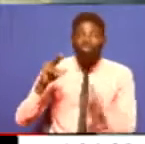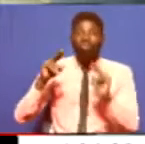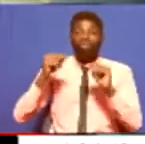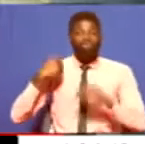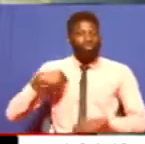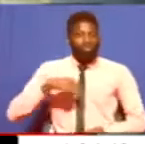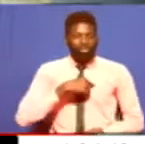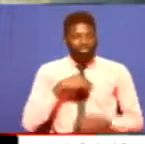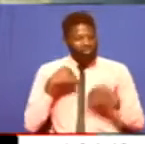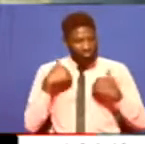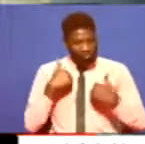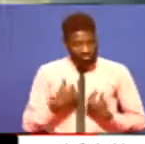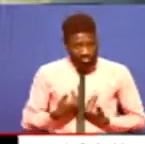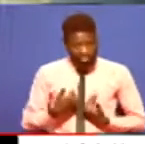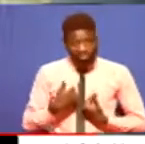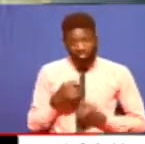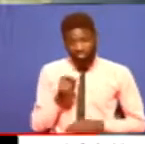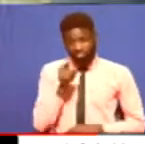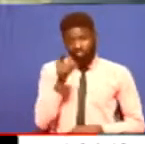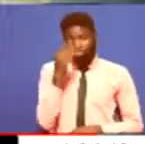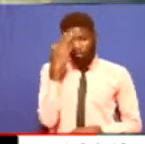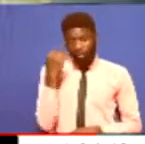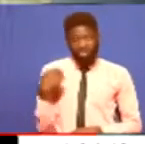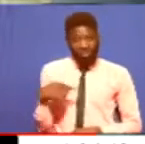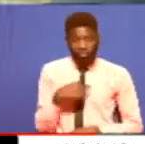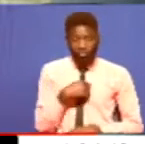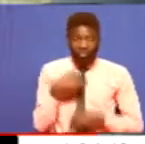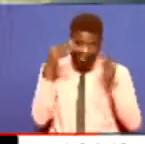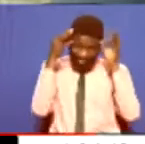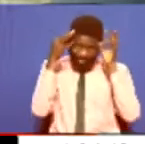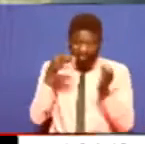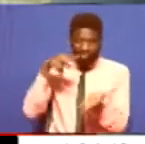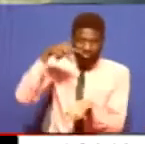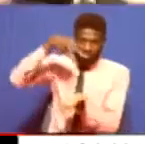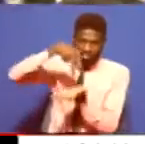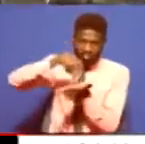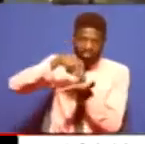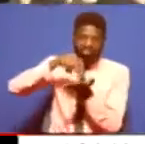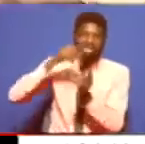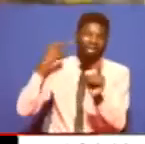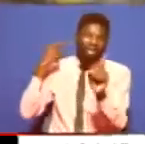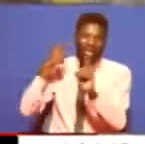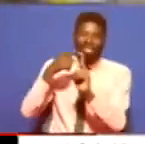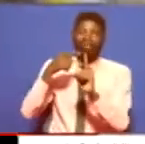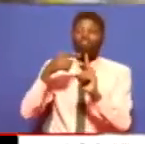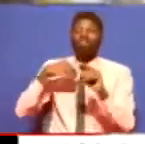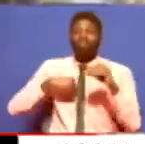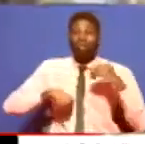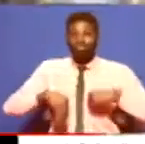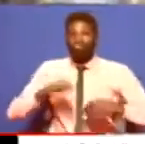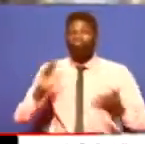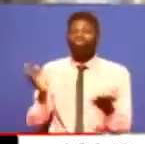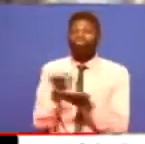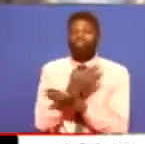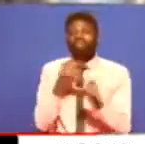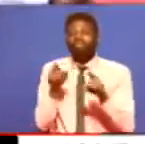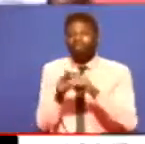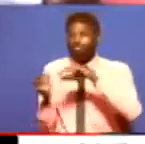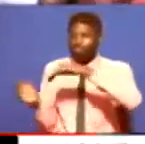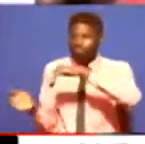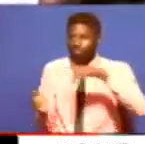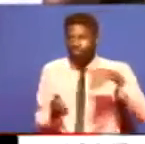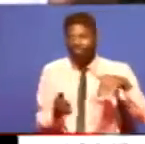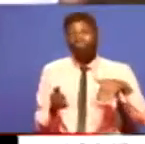we have taken off and we are looking into anti-corruption. And Kitutu Church's